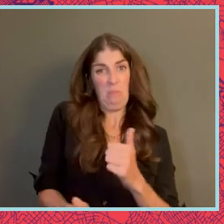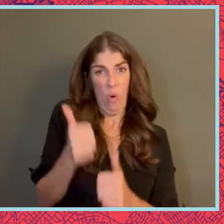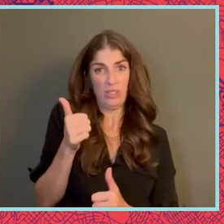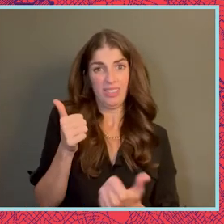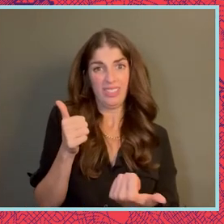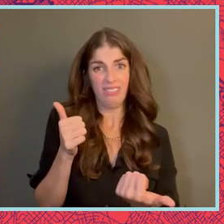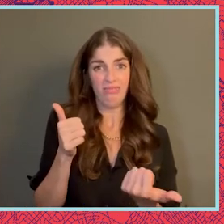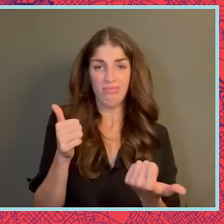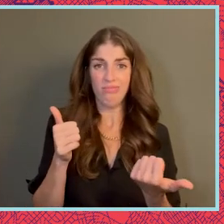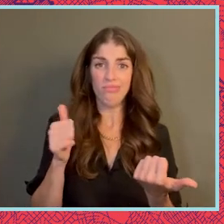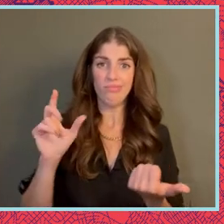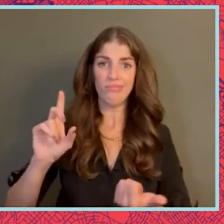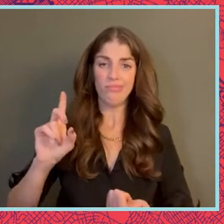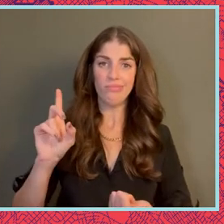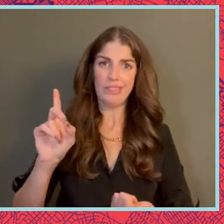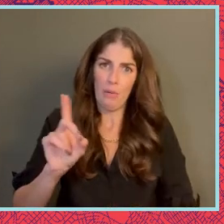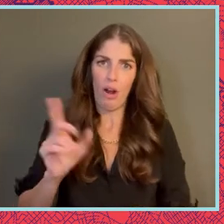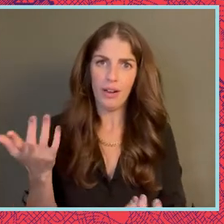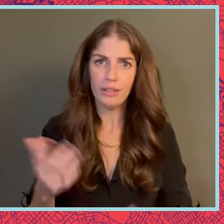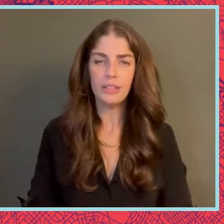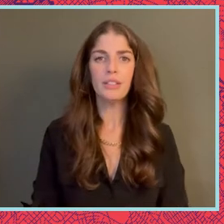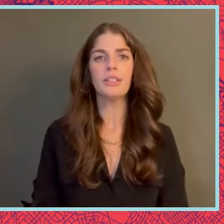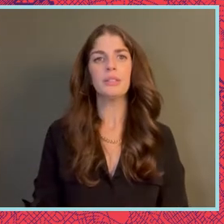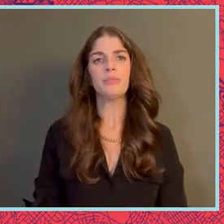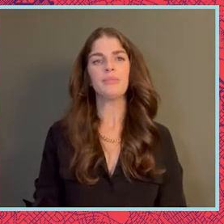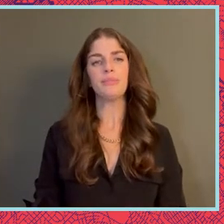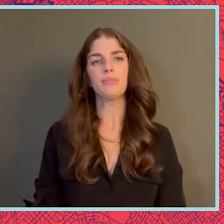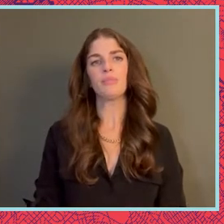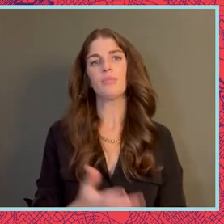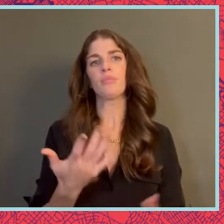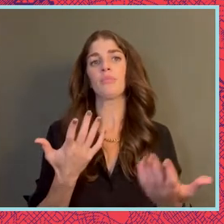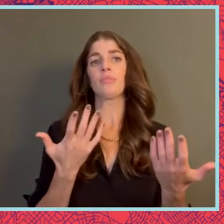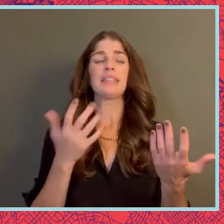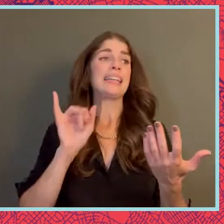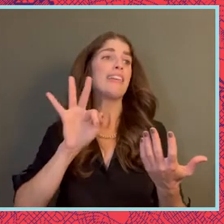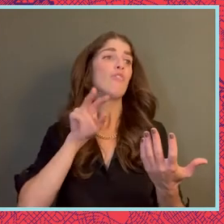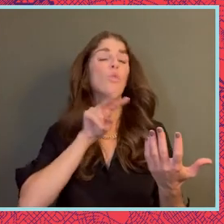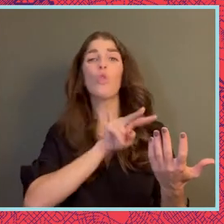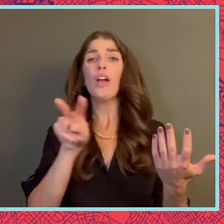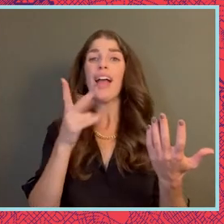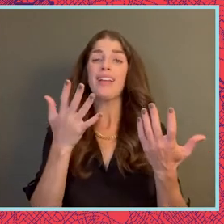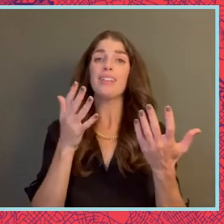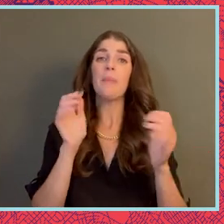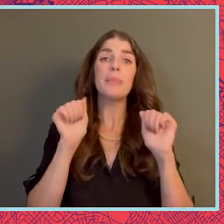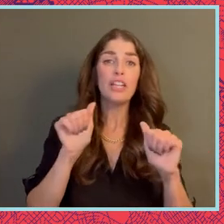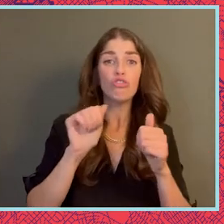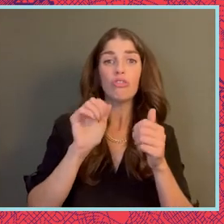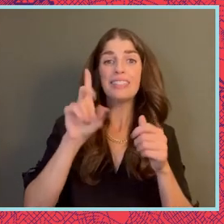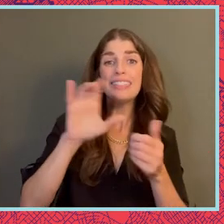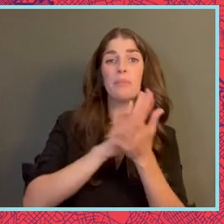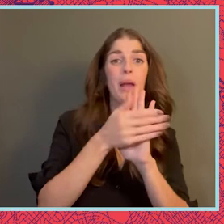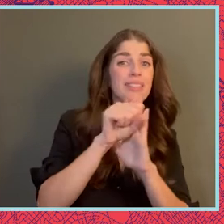you look at the opposition to D.C. statehood or D.C. or a vote for our non-voting delegate or an amendment for D.C., there's a